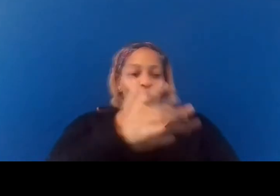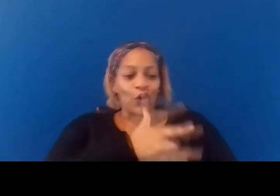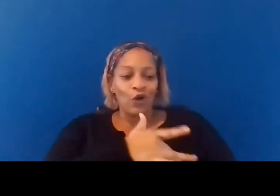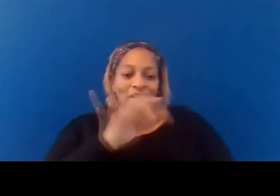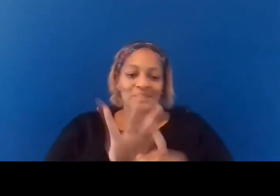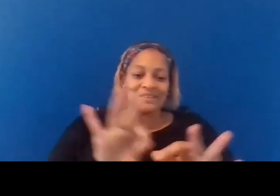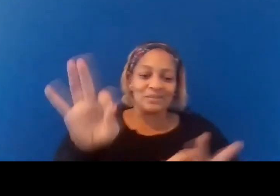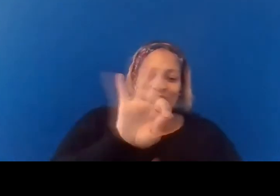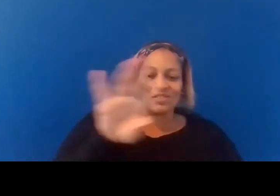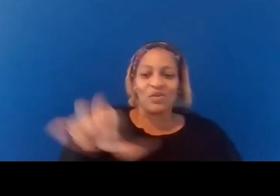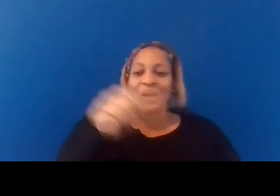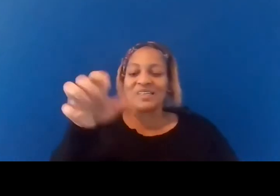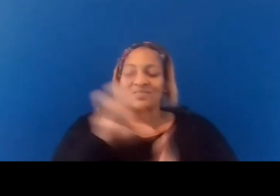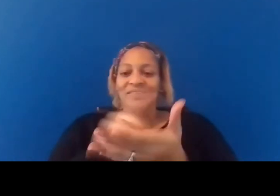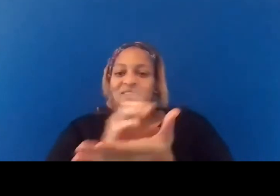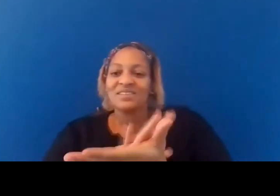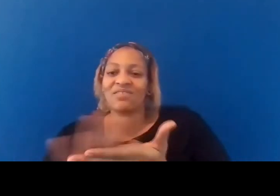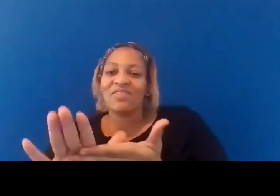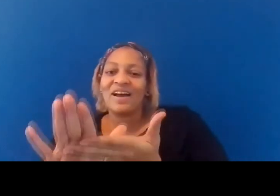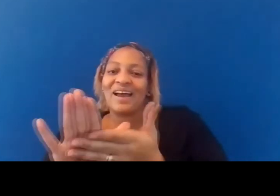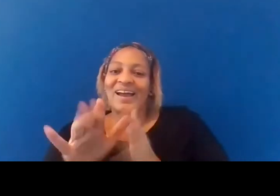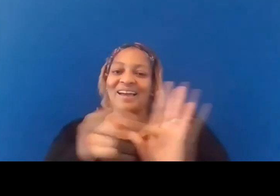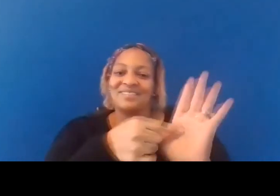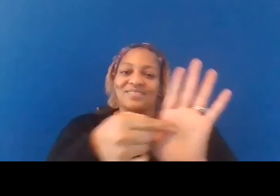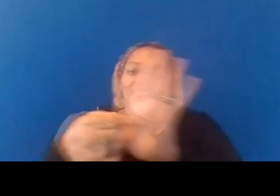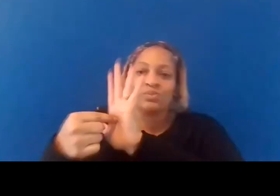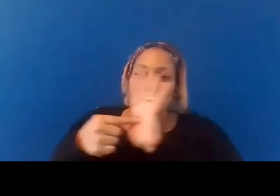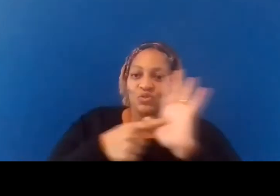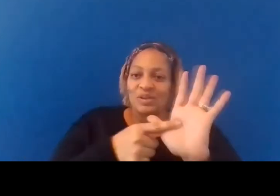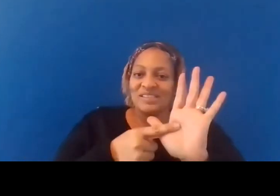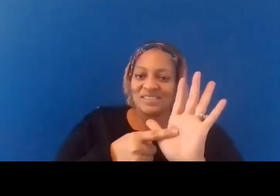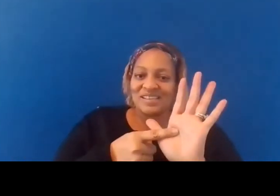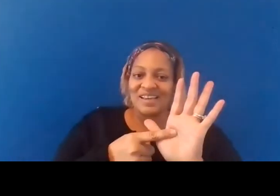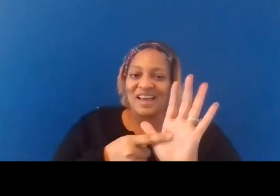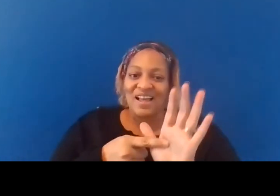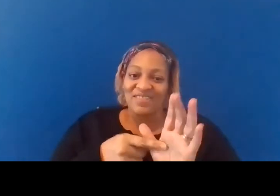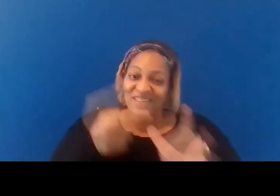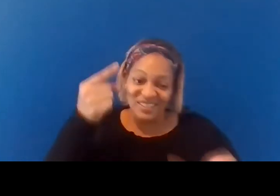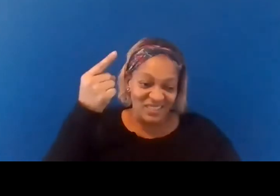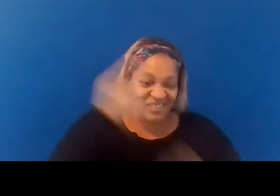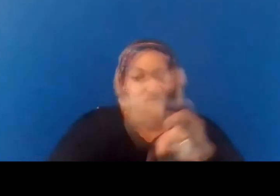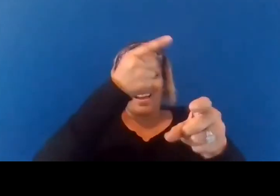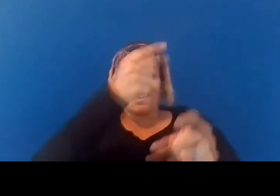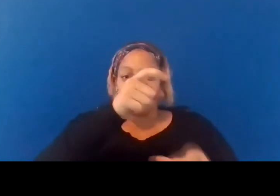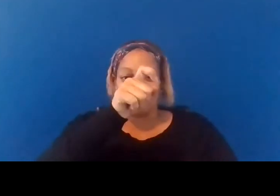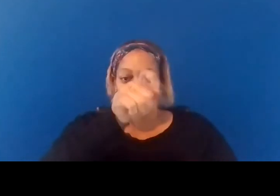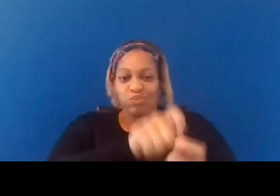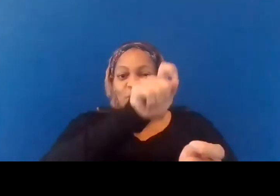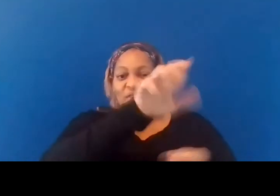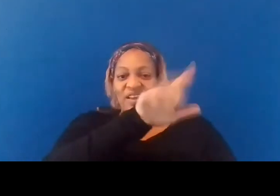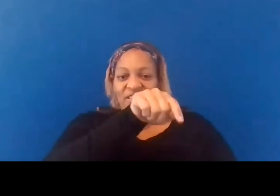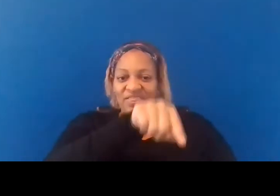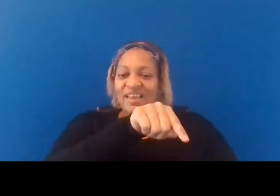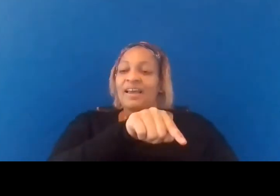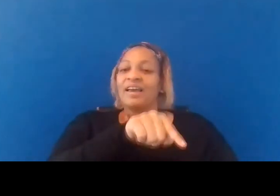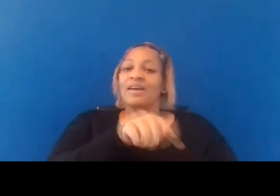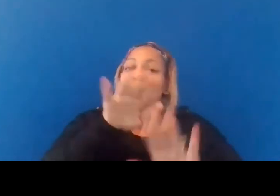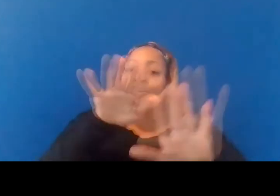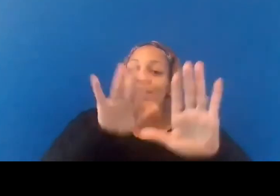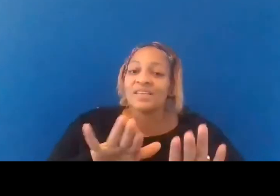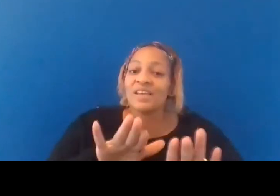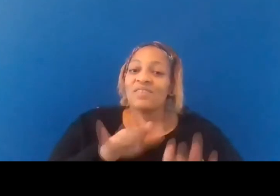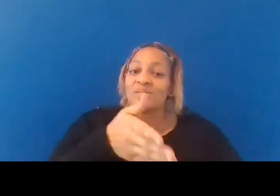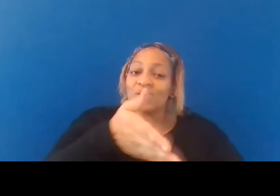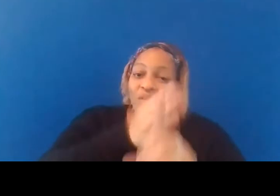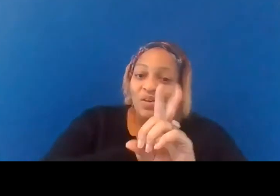divine demonstration of this exact magnificence of God in dynamic demonstration as